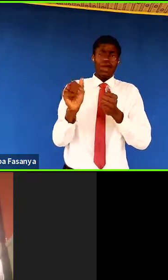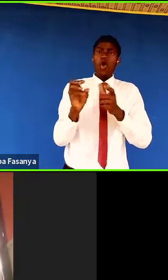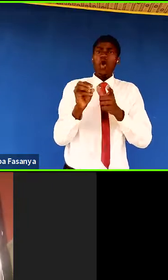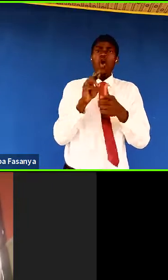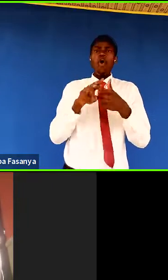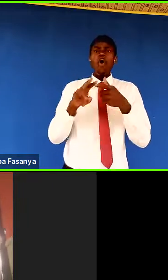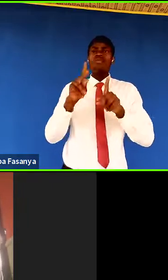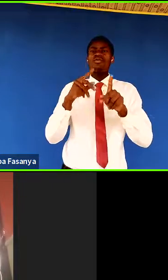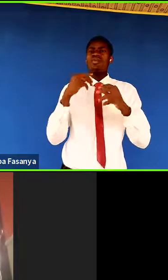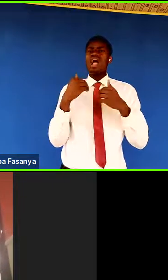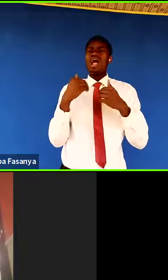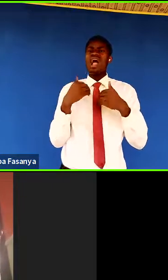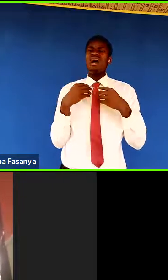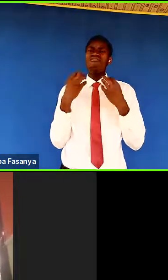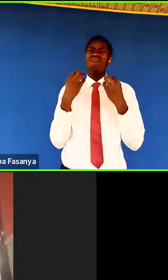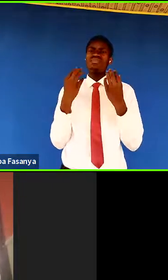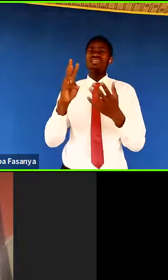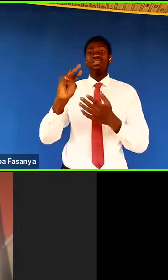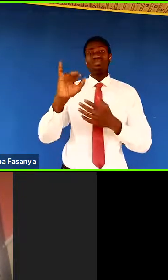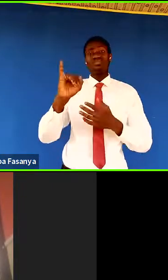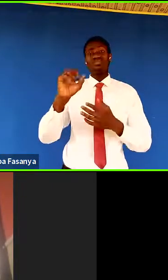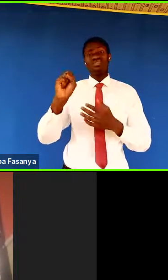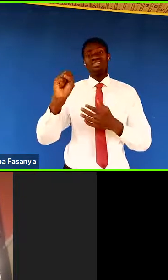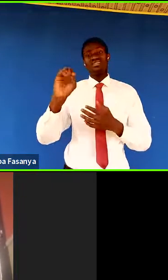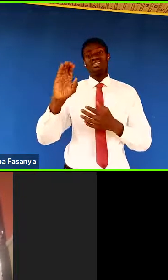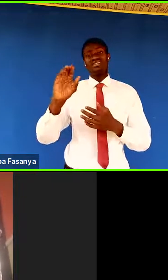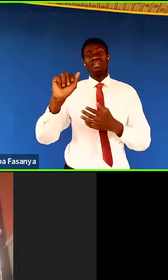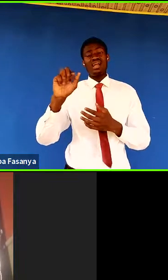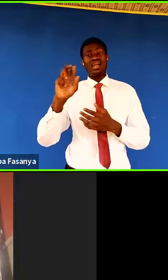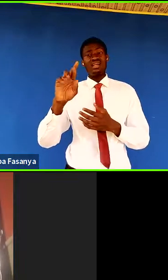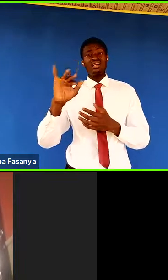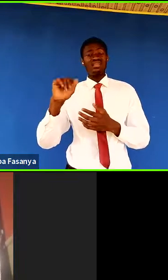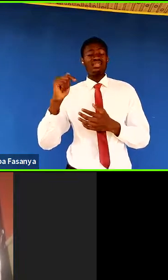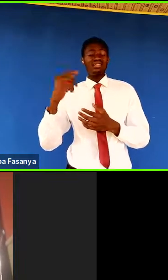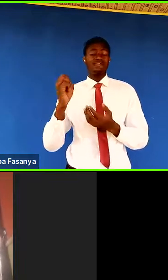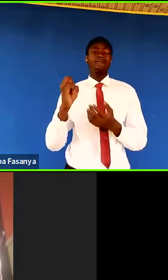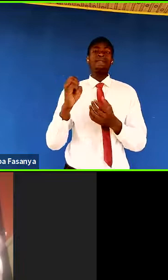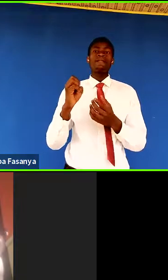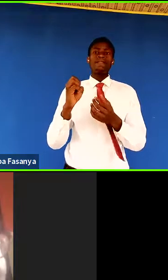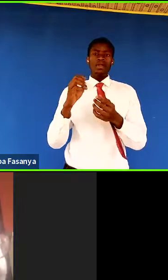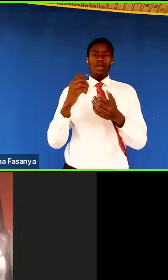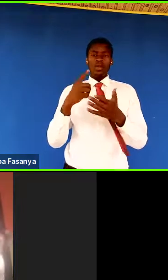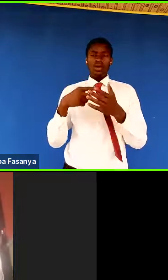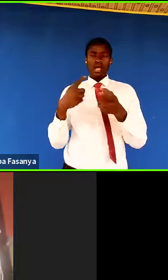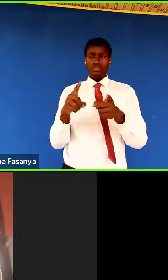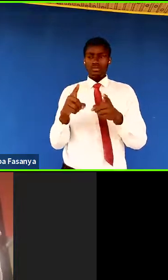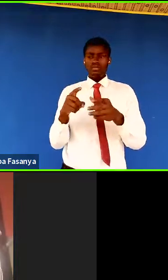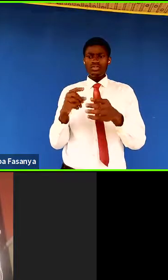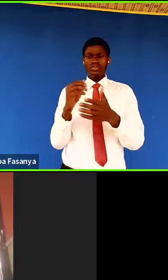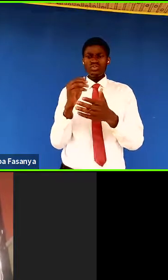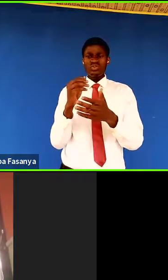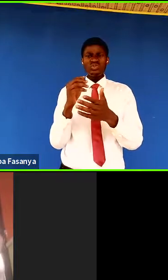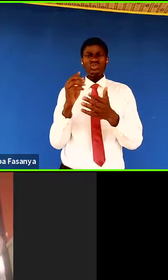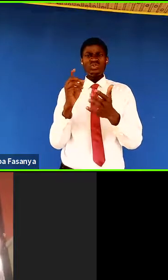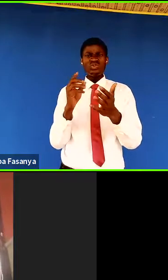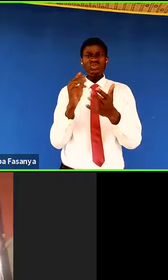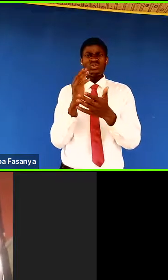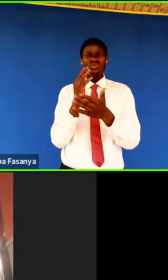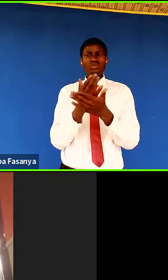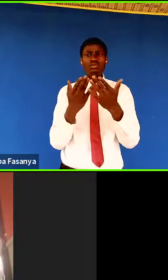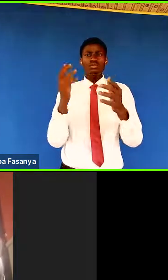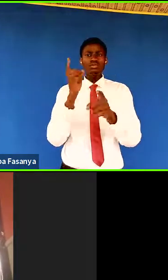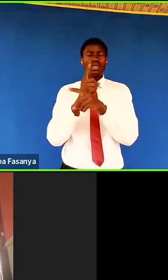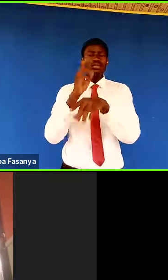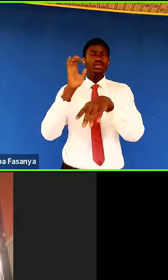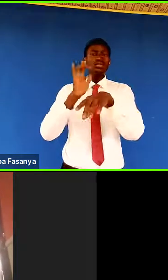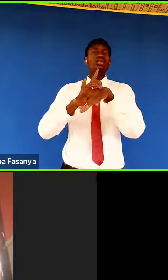Okay, and so what happens basically is that something just signals the brain, because of all the hormones and everything, signals the brain